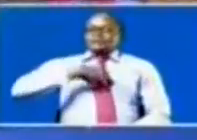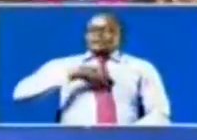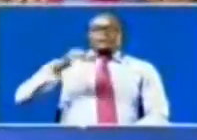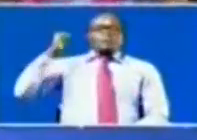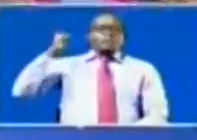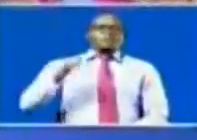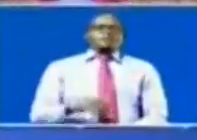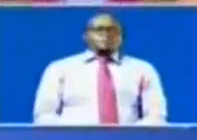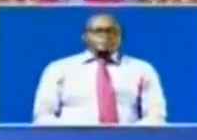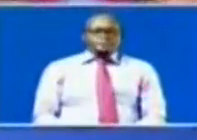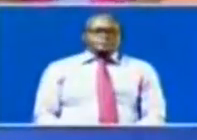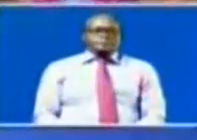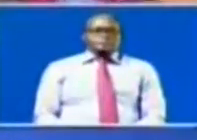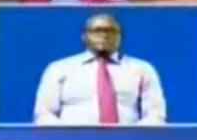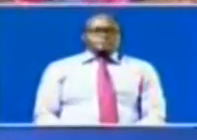politics.